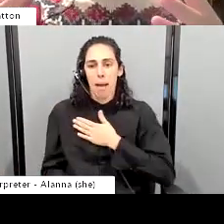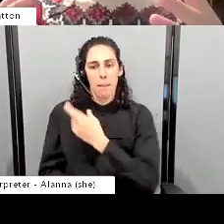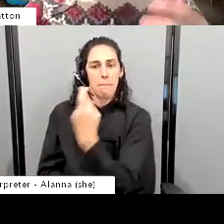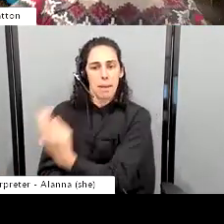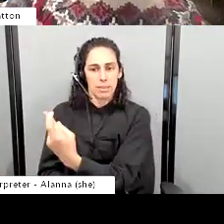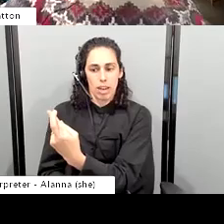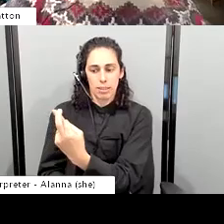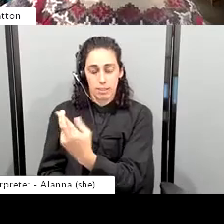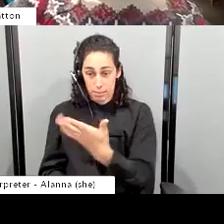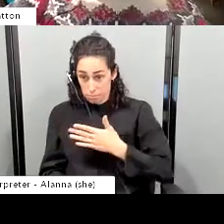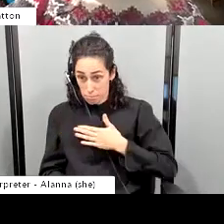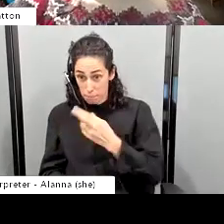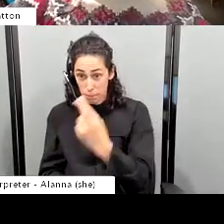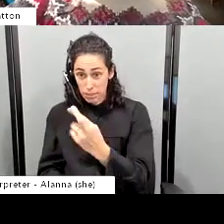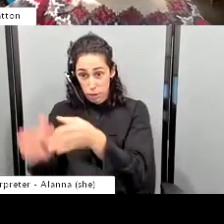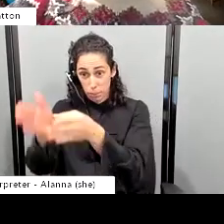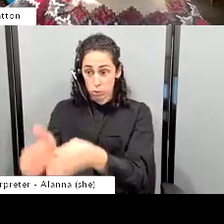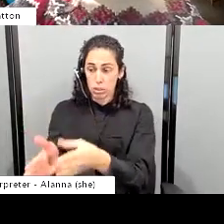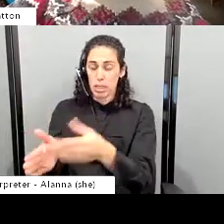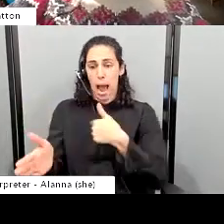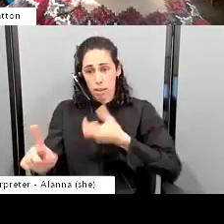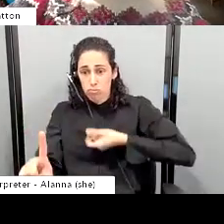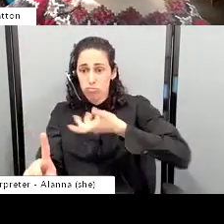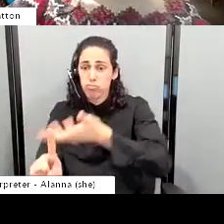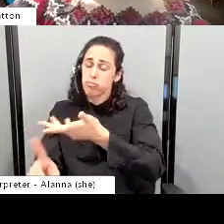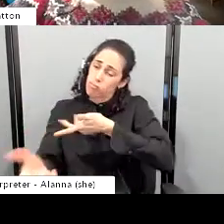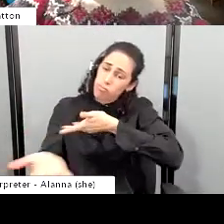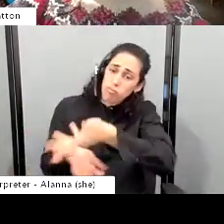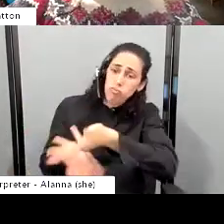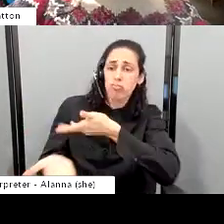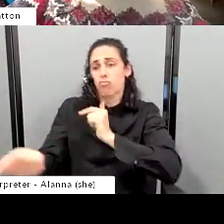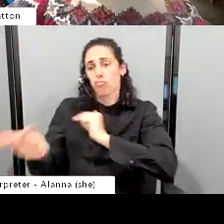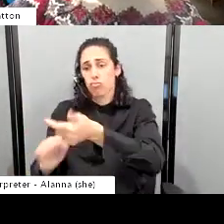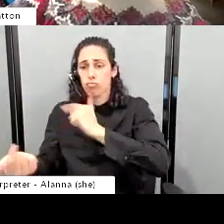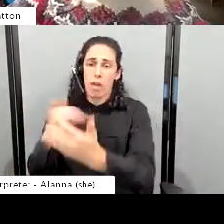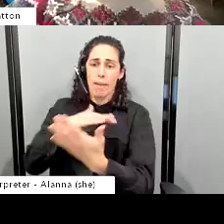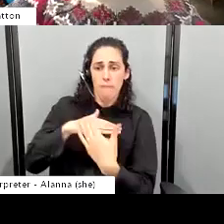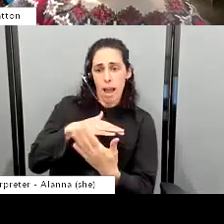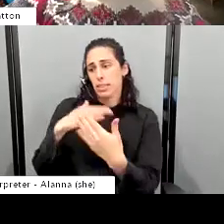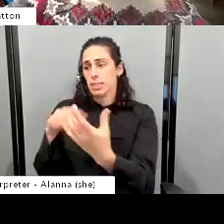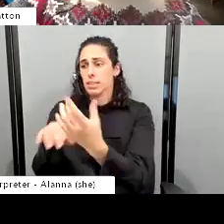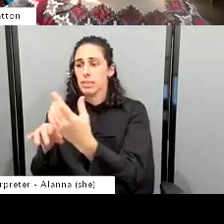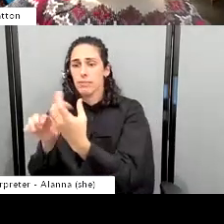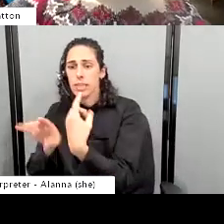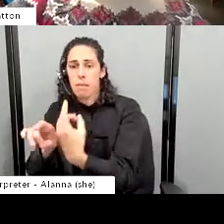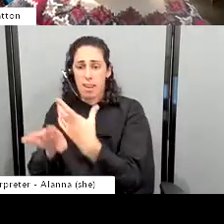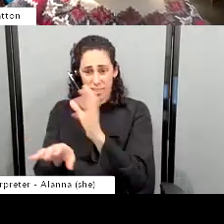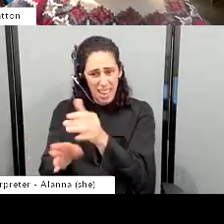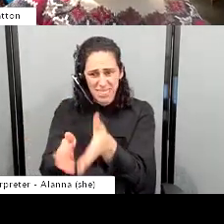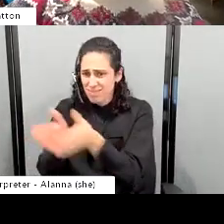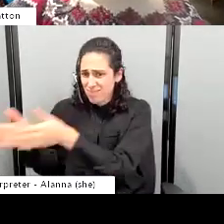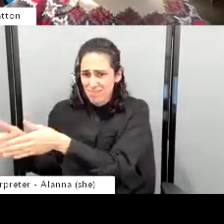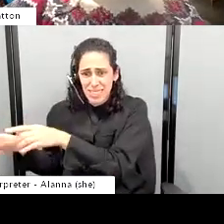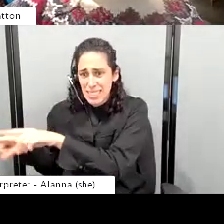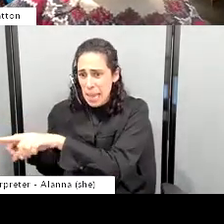safe as possible. So for that, I find that it's just this incredible tool. Now, I wish I'd read that before. We